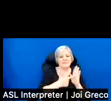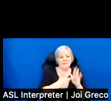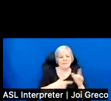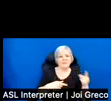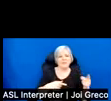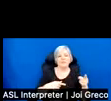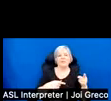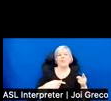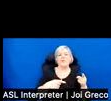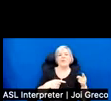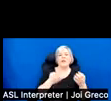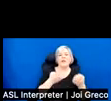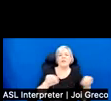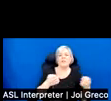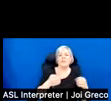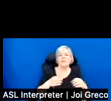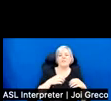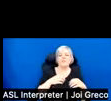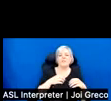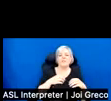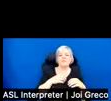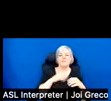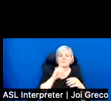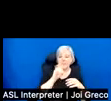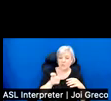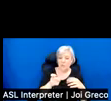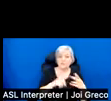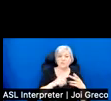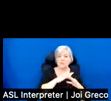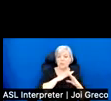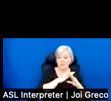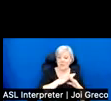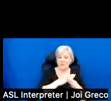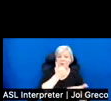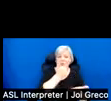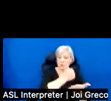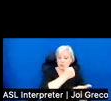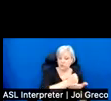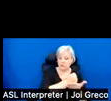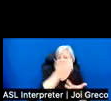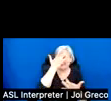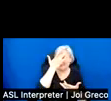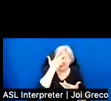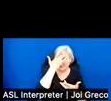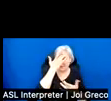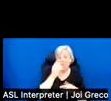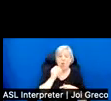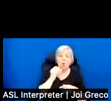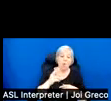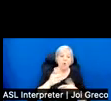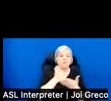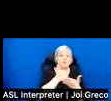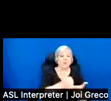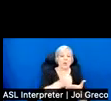prevention, diagnosis, or treatment of any illness or disease, or for treating,